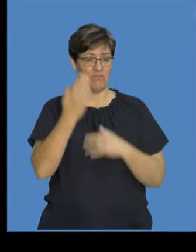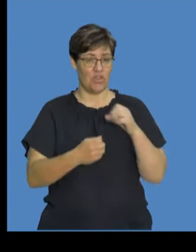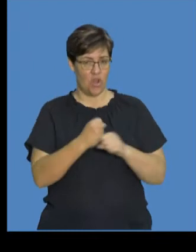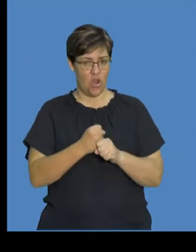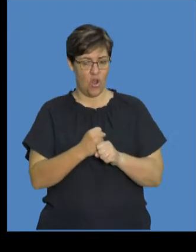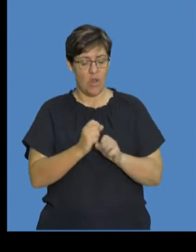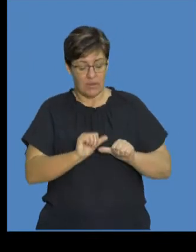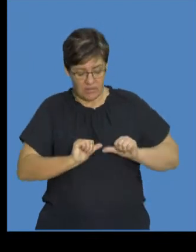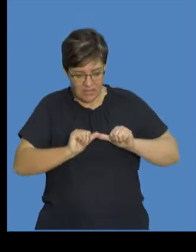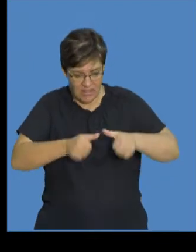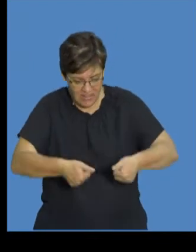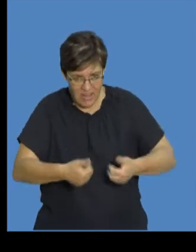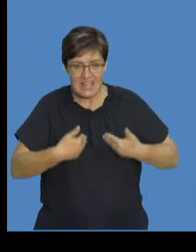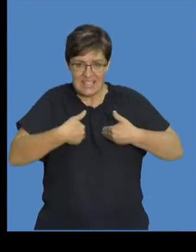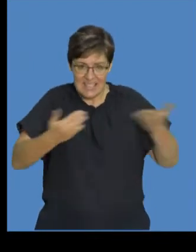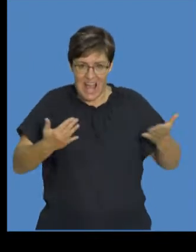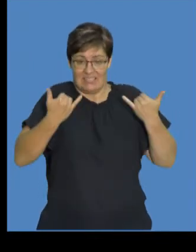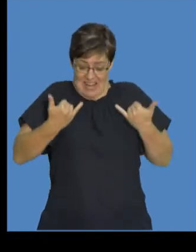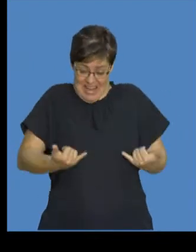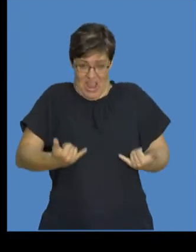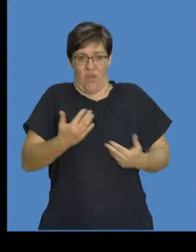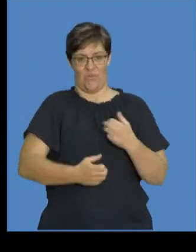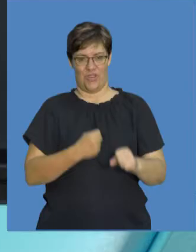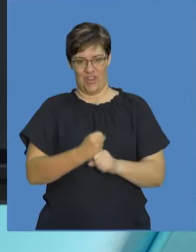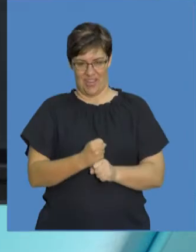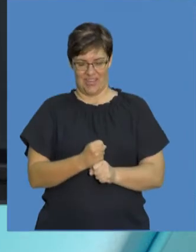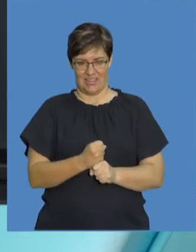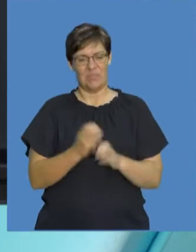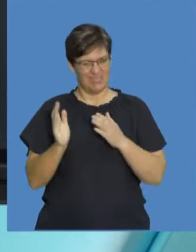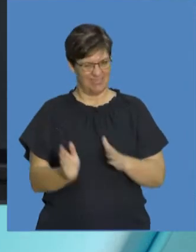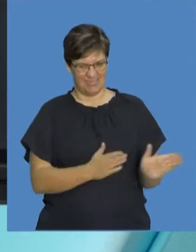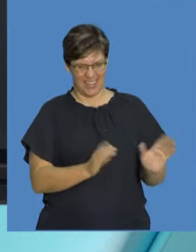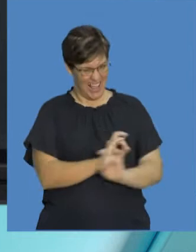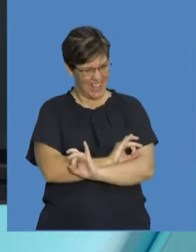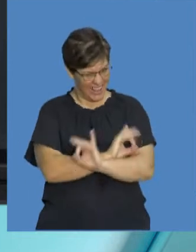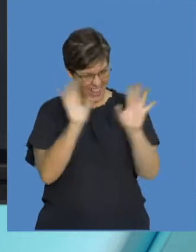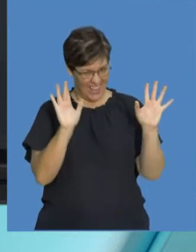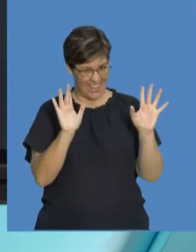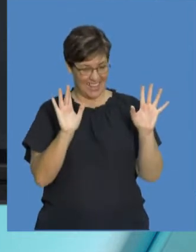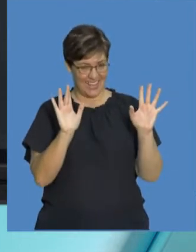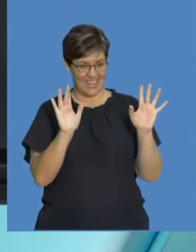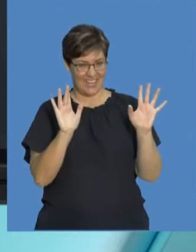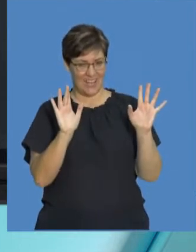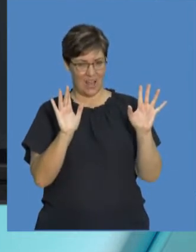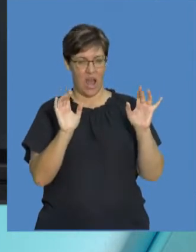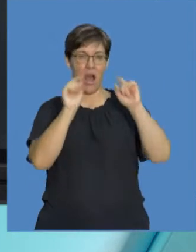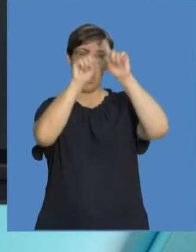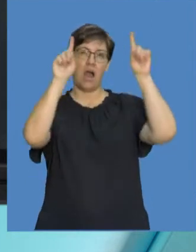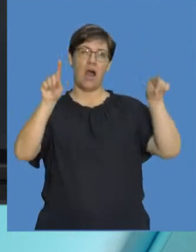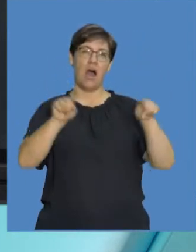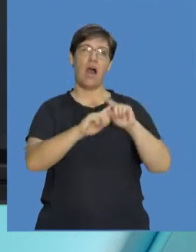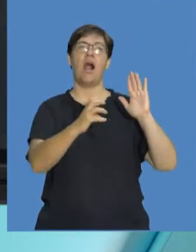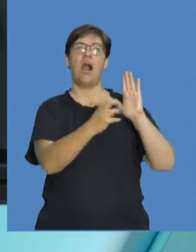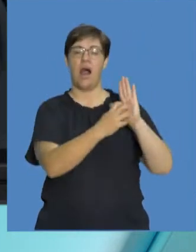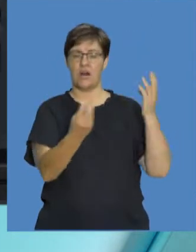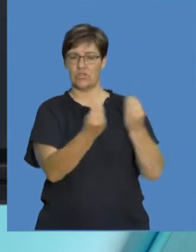the beginning of the current year. Okay, so that is done and dusted, clear. You have a perfect picture of